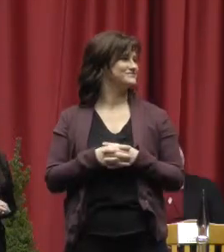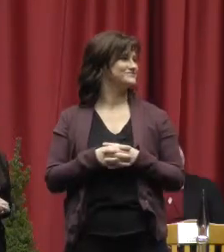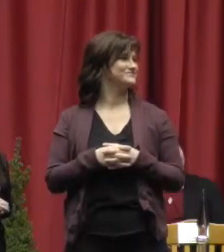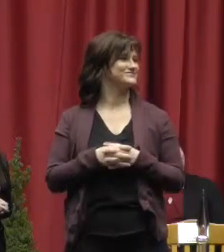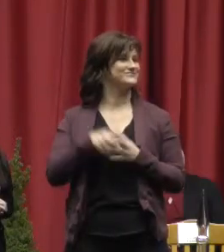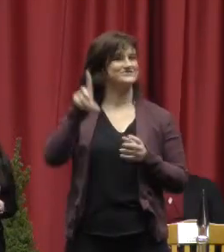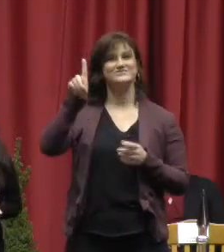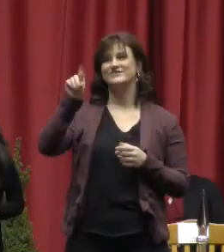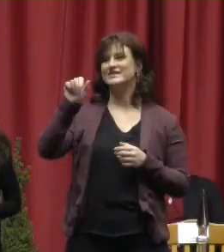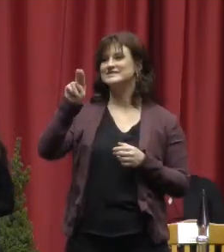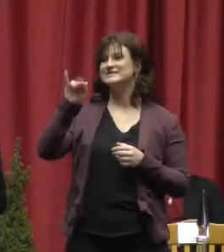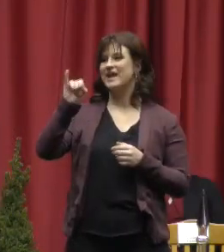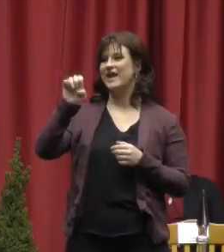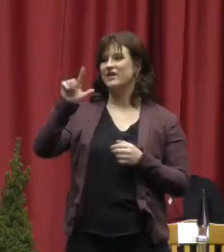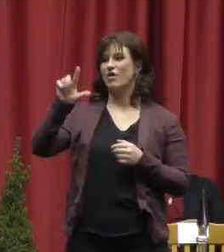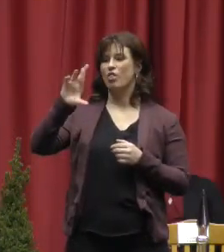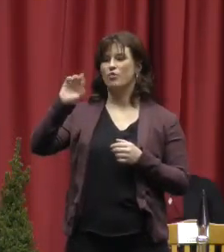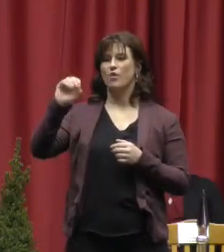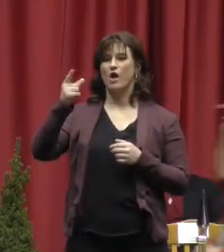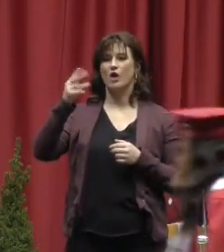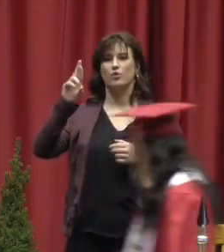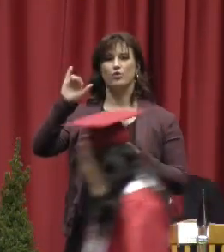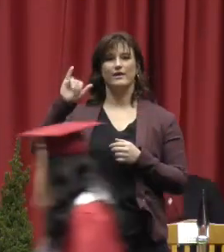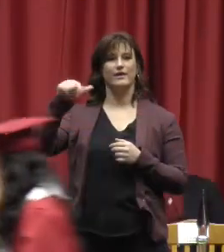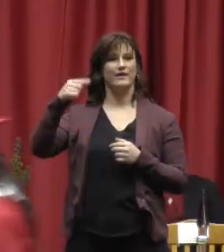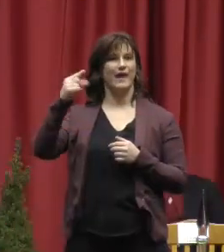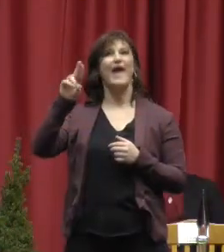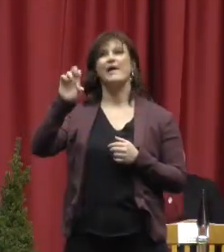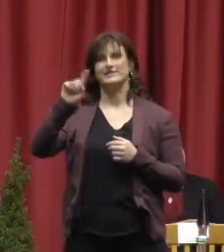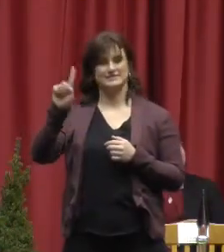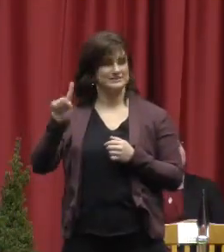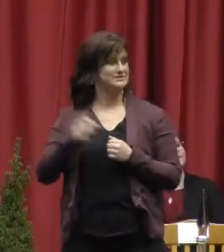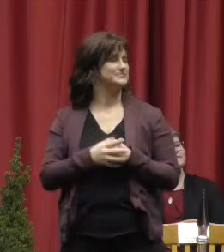Daniel Rodriguez,